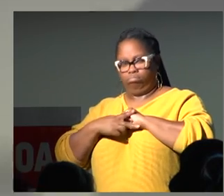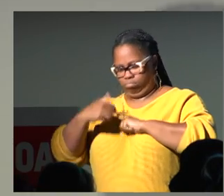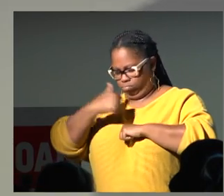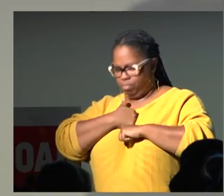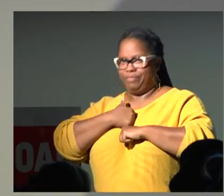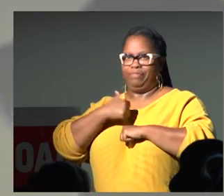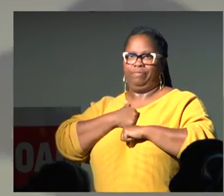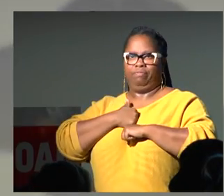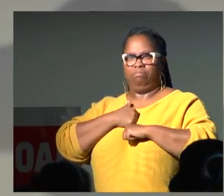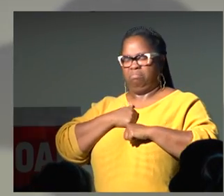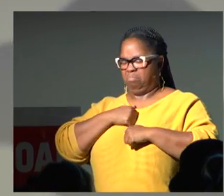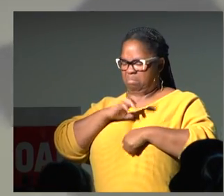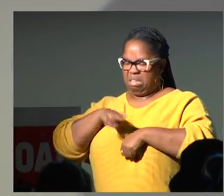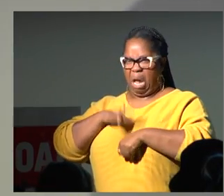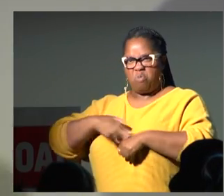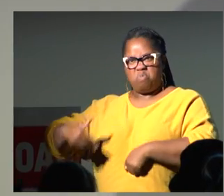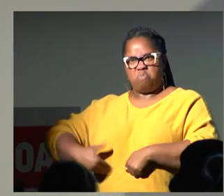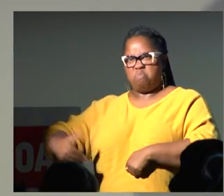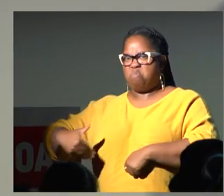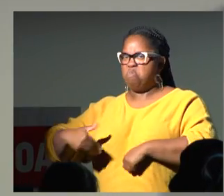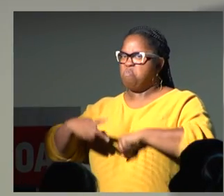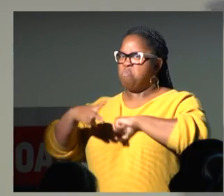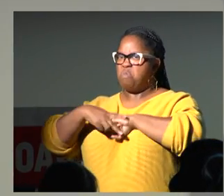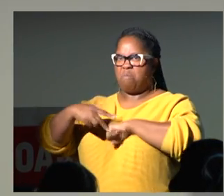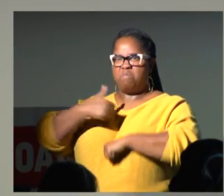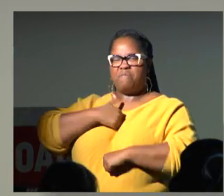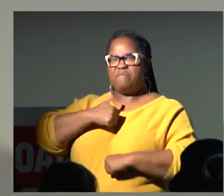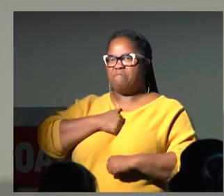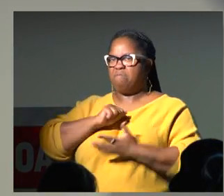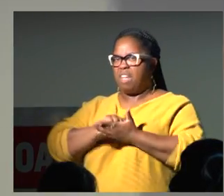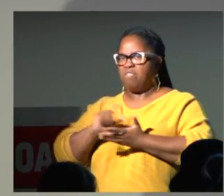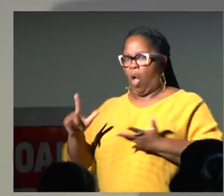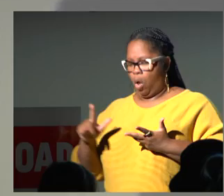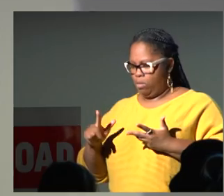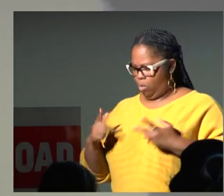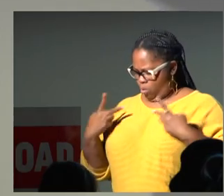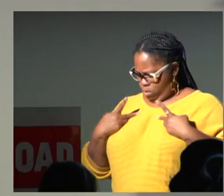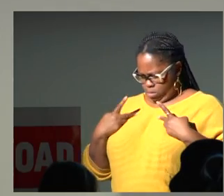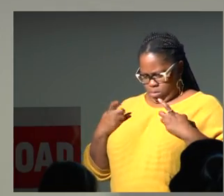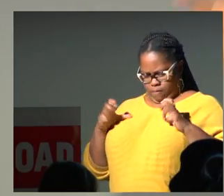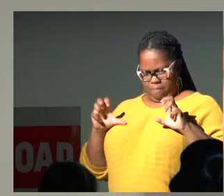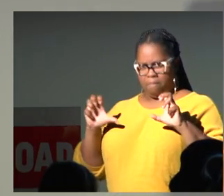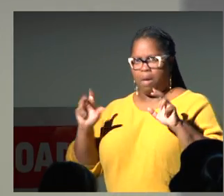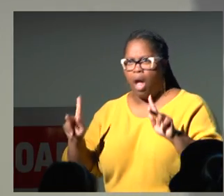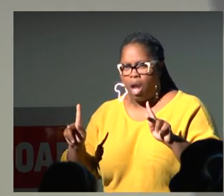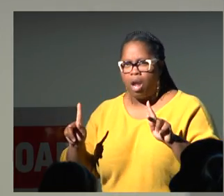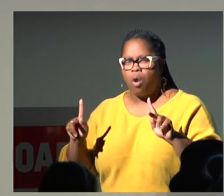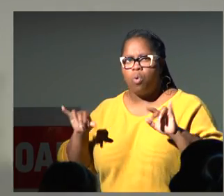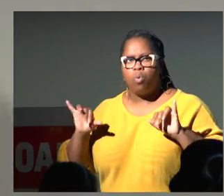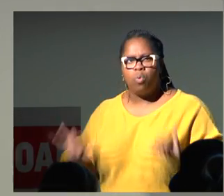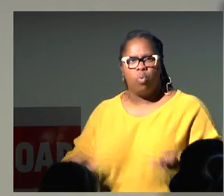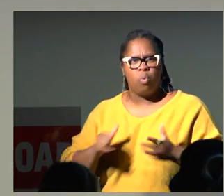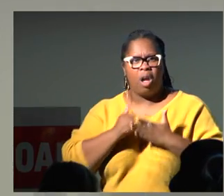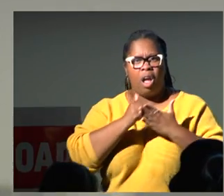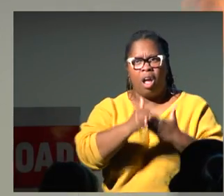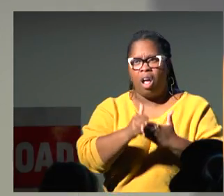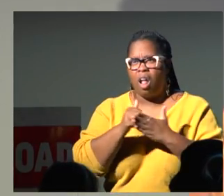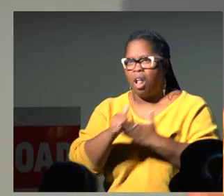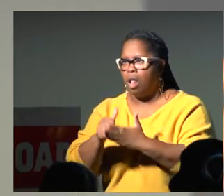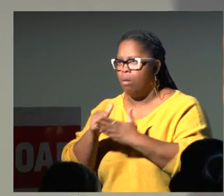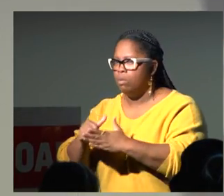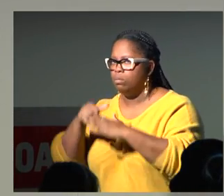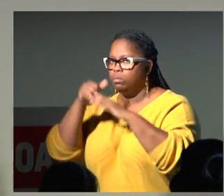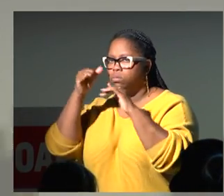humans are wired to do. Mm-hmm. So to then give back and help people is a radical